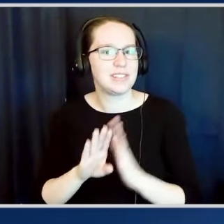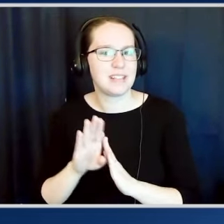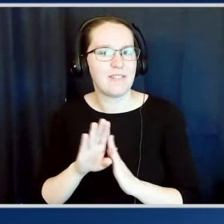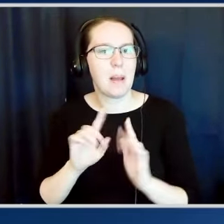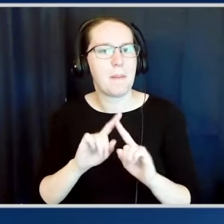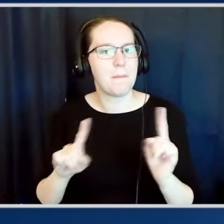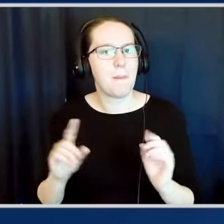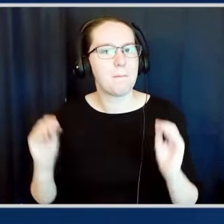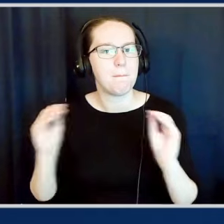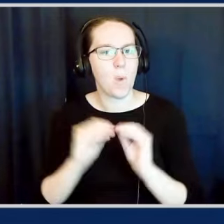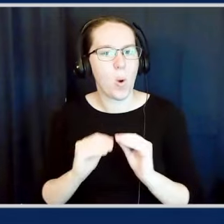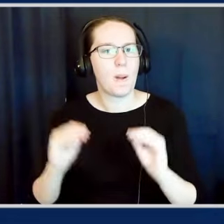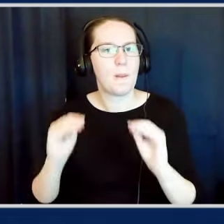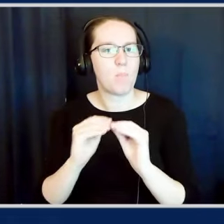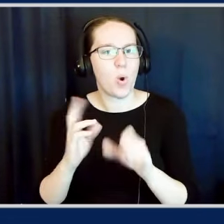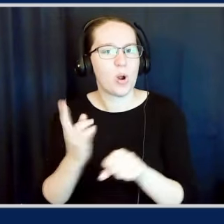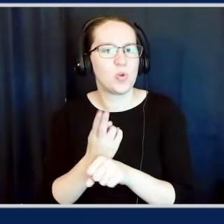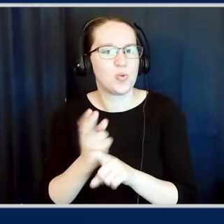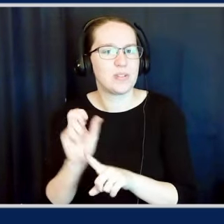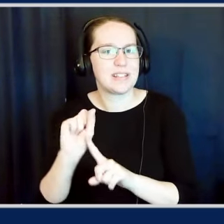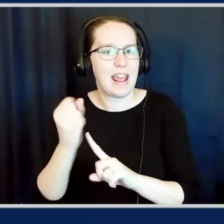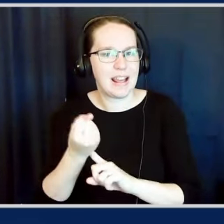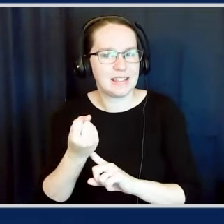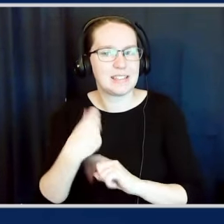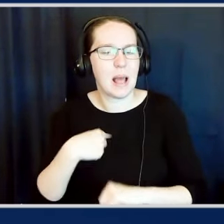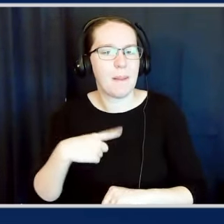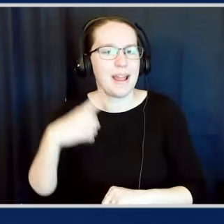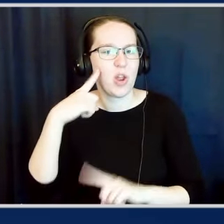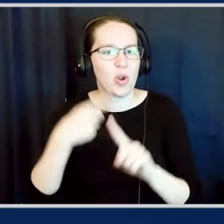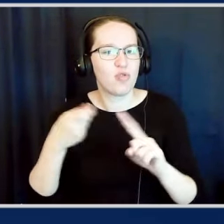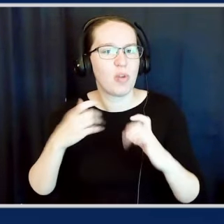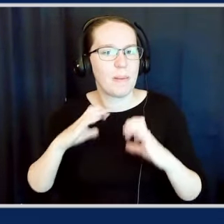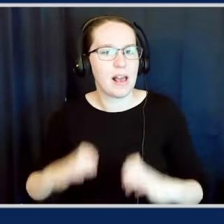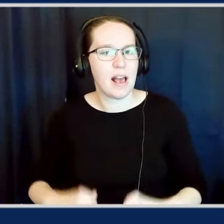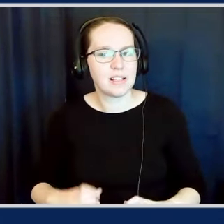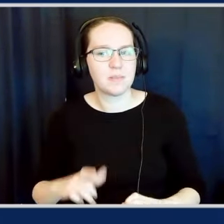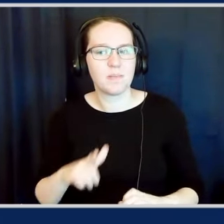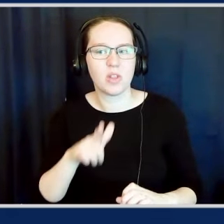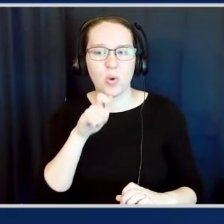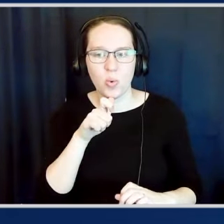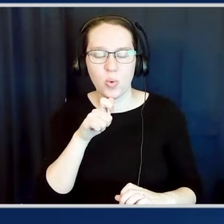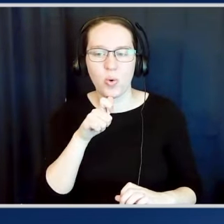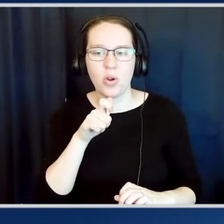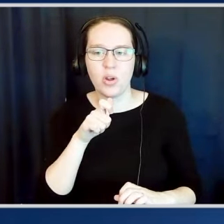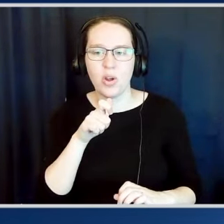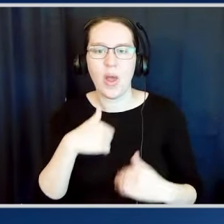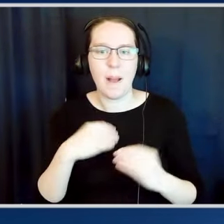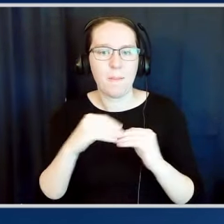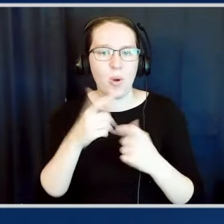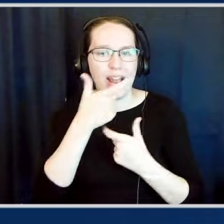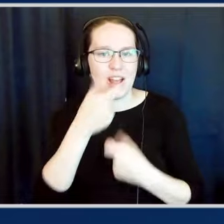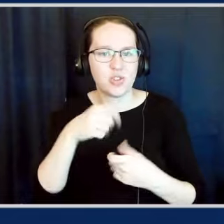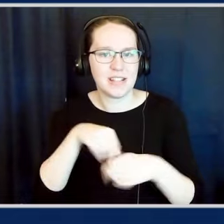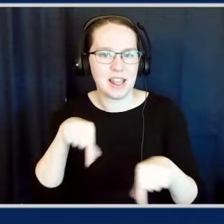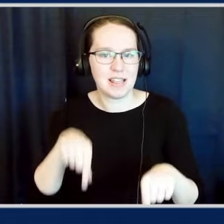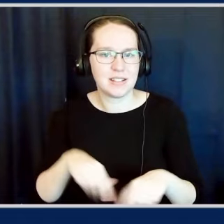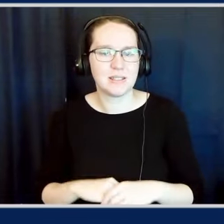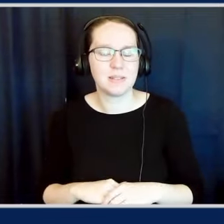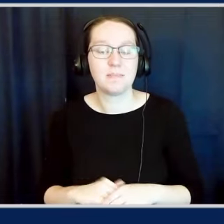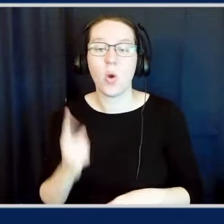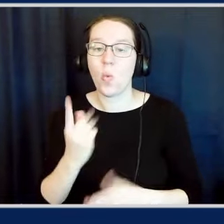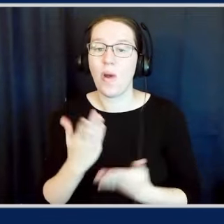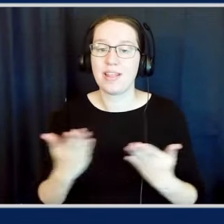more and more use cases that I'm hearing from customers that have additional interest in it. Maybe one of the things we should talk